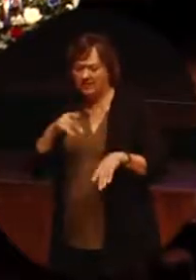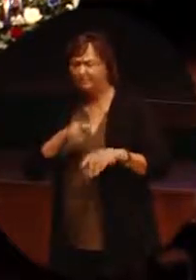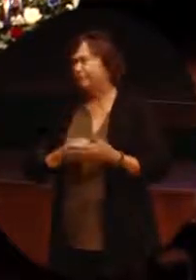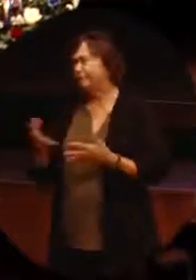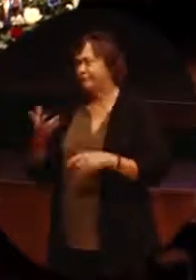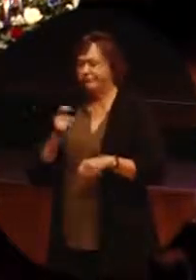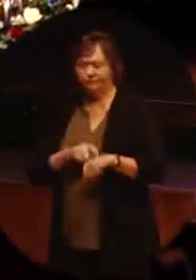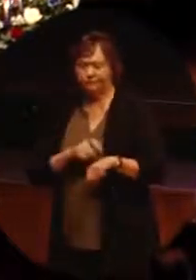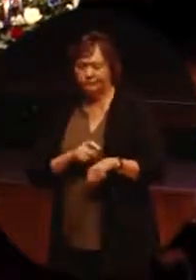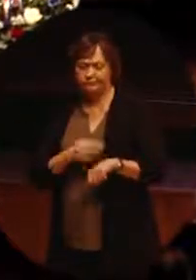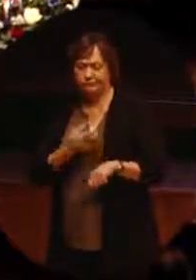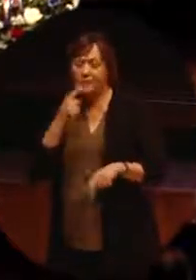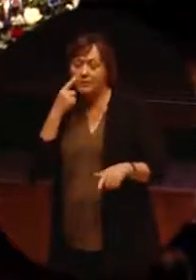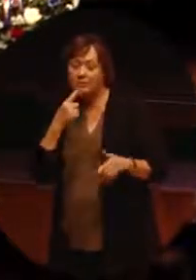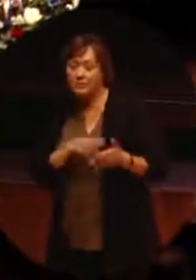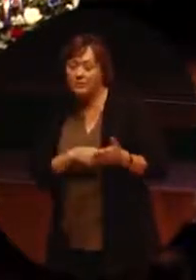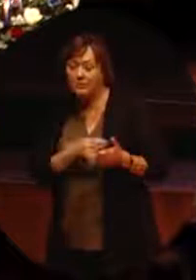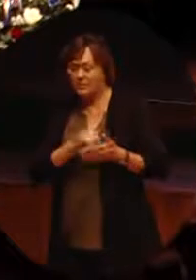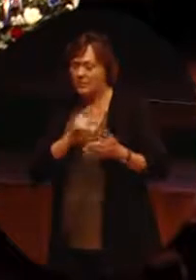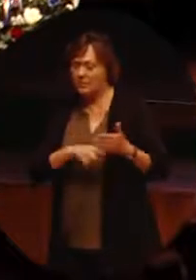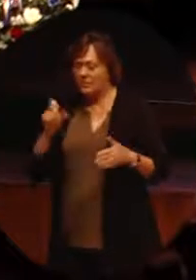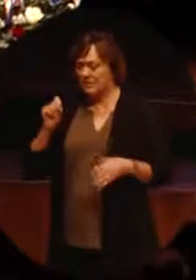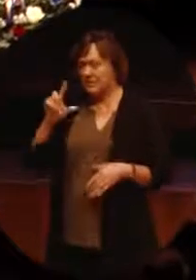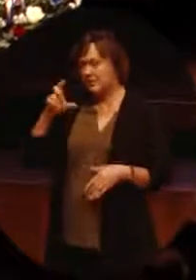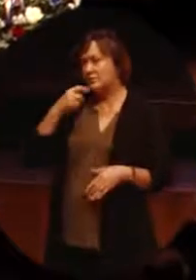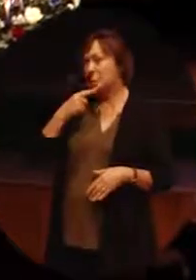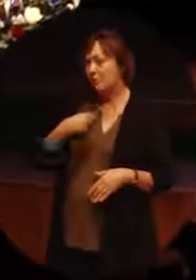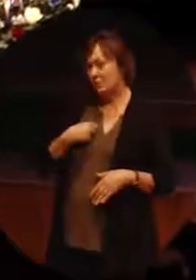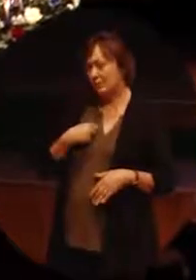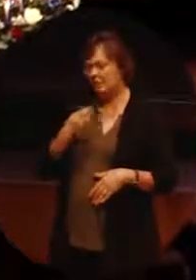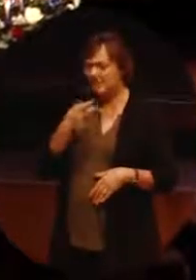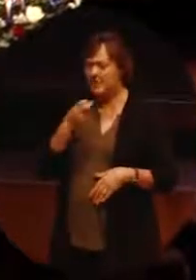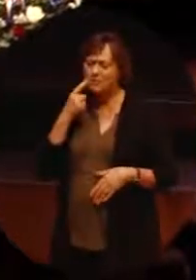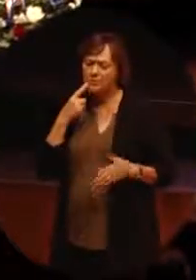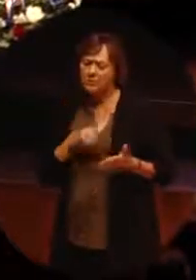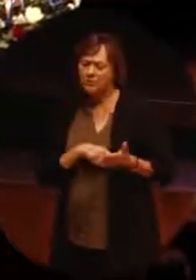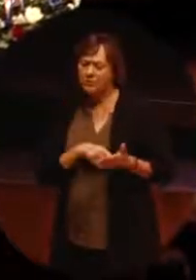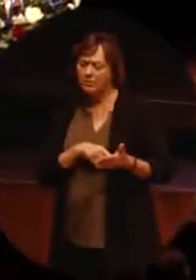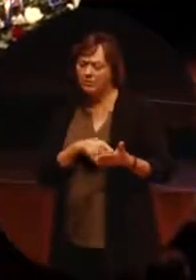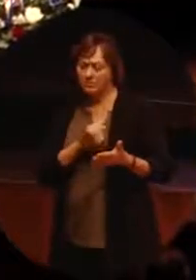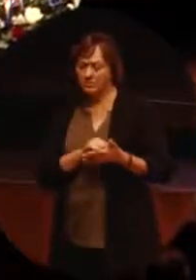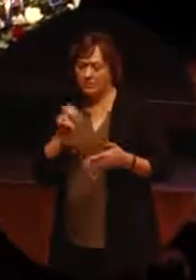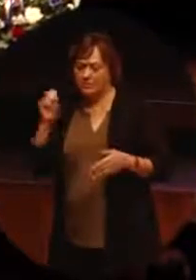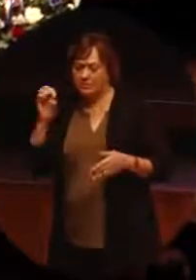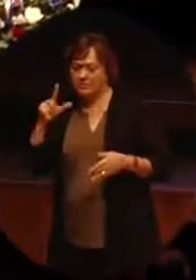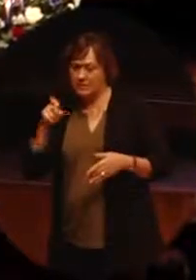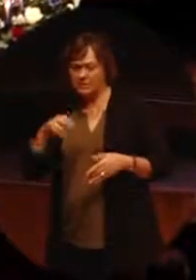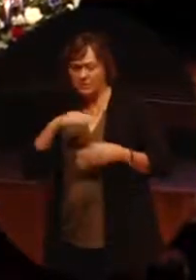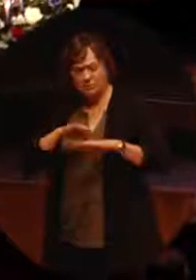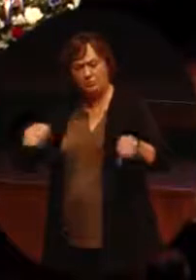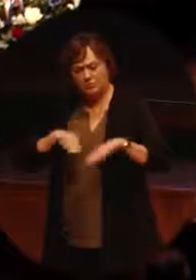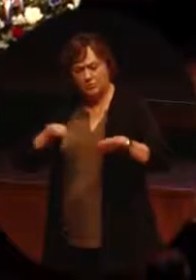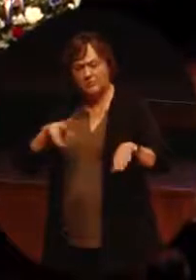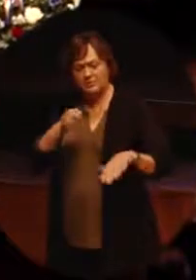camp. He thought that was a waste of time. And he noticed, this is what the SEALs told me. He noticed that the